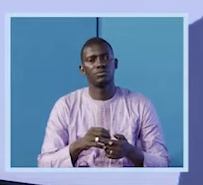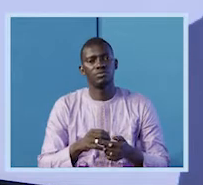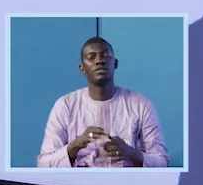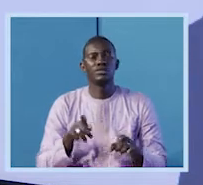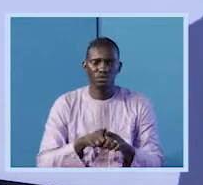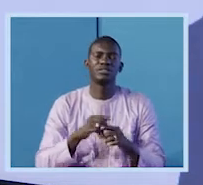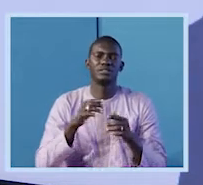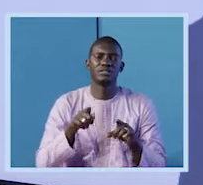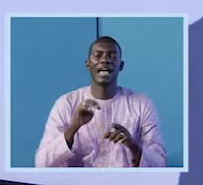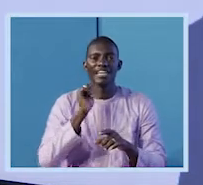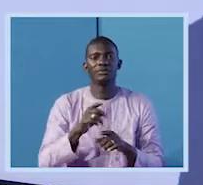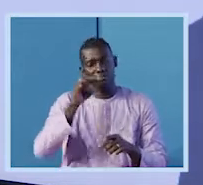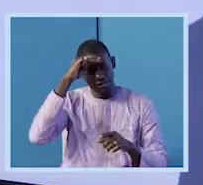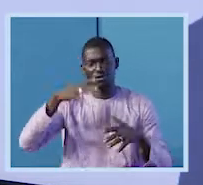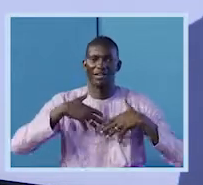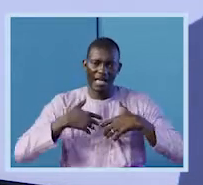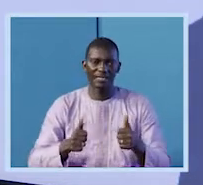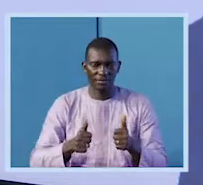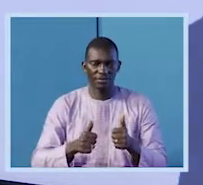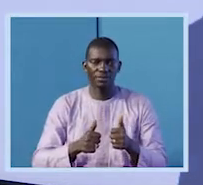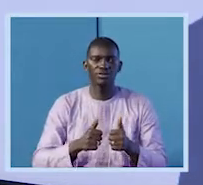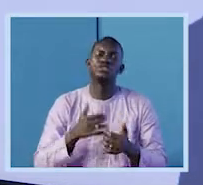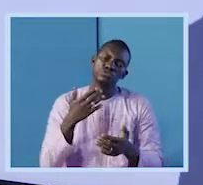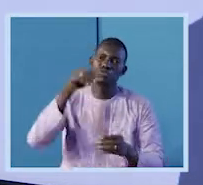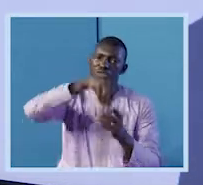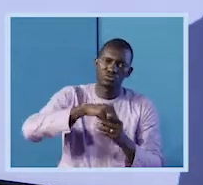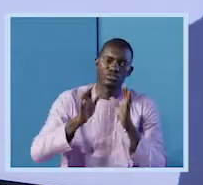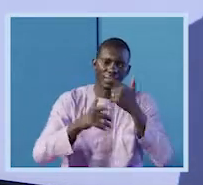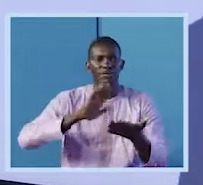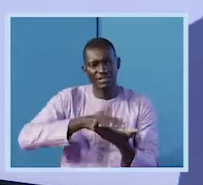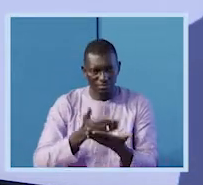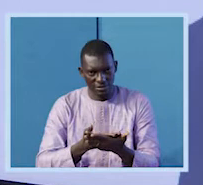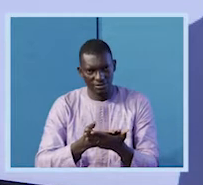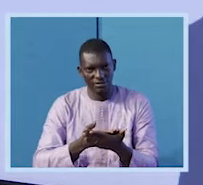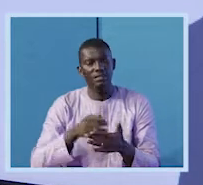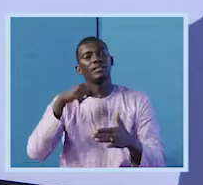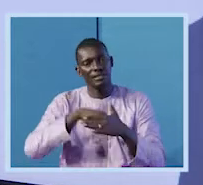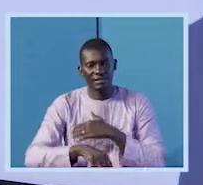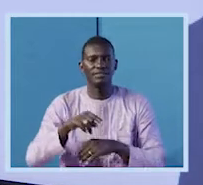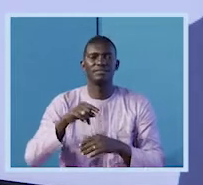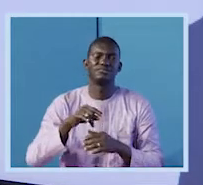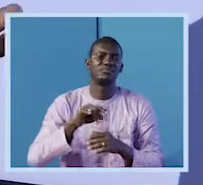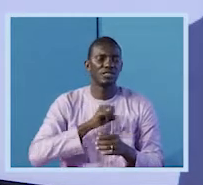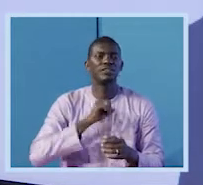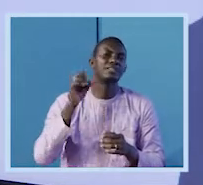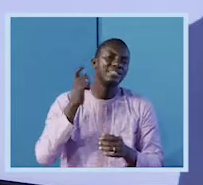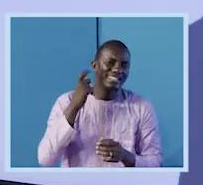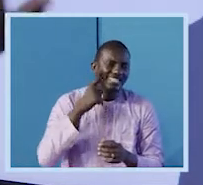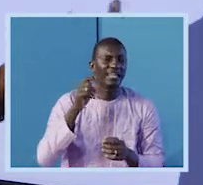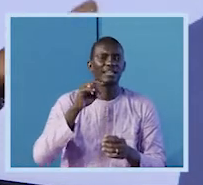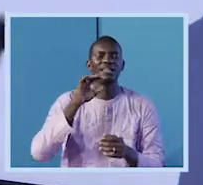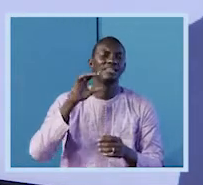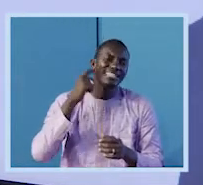to at least, especially Ministry of Health, to include sign language interpreters, in the activities, in their